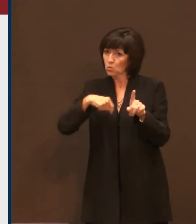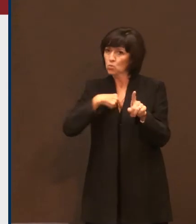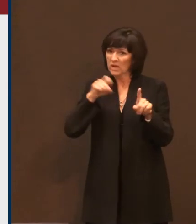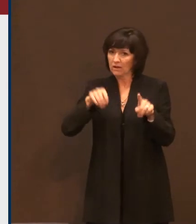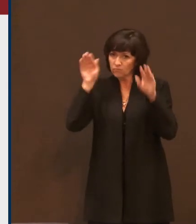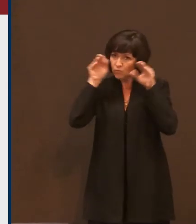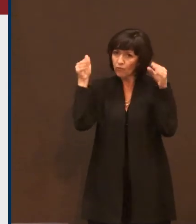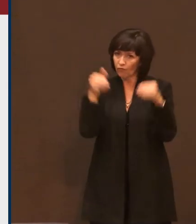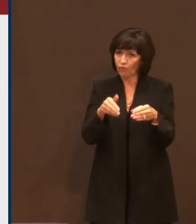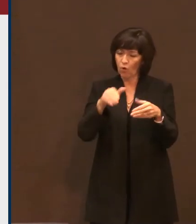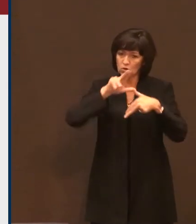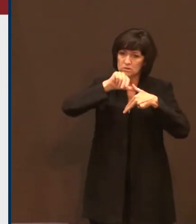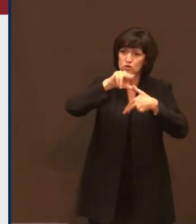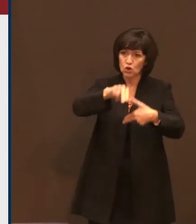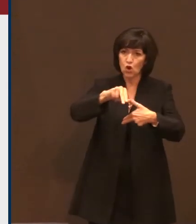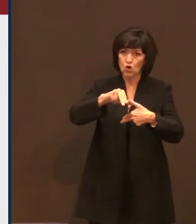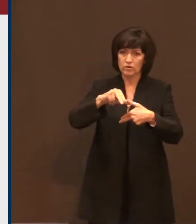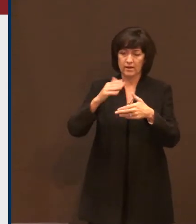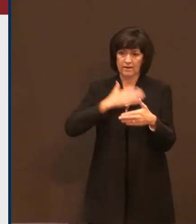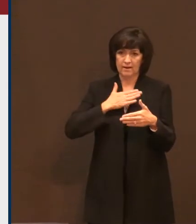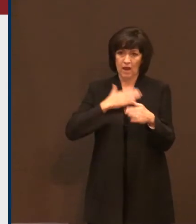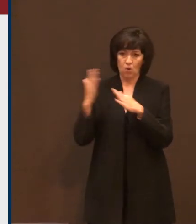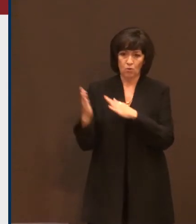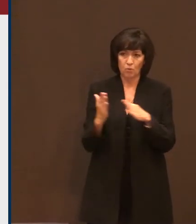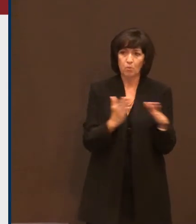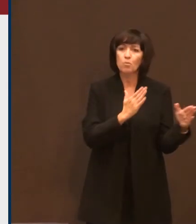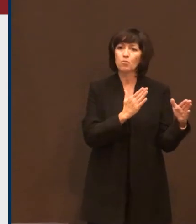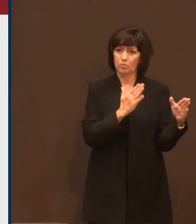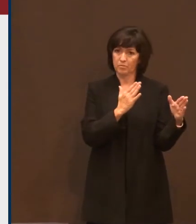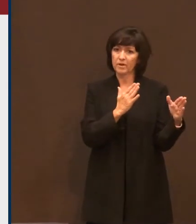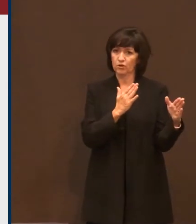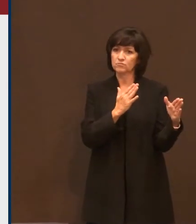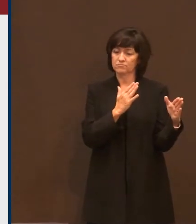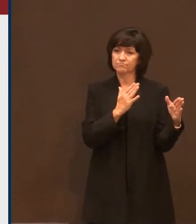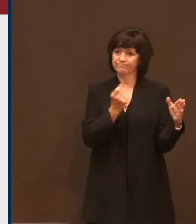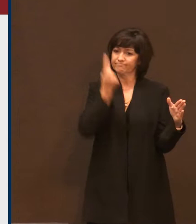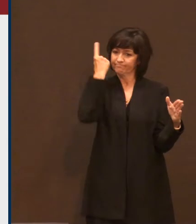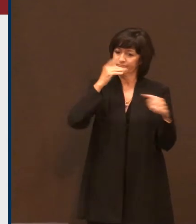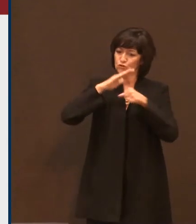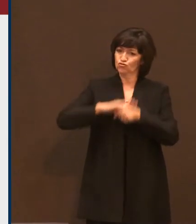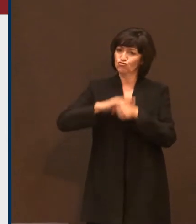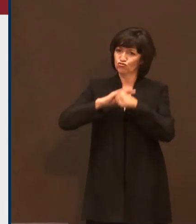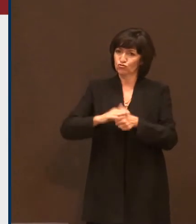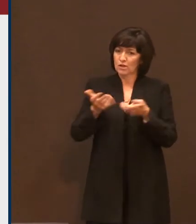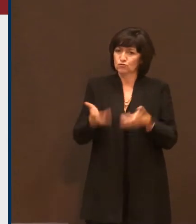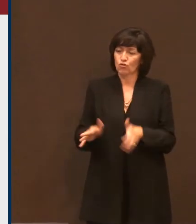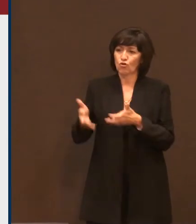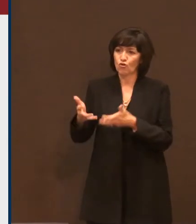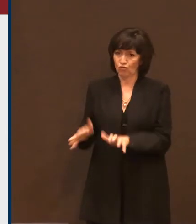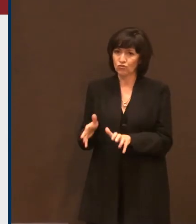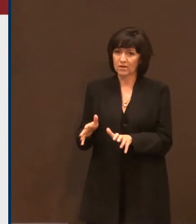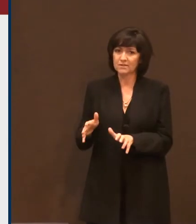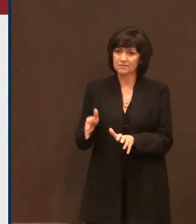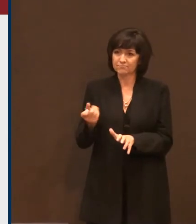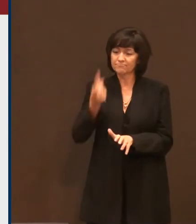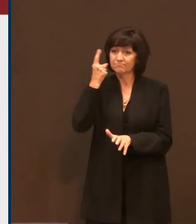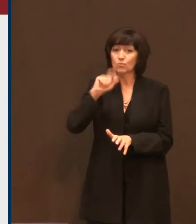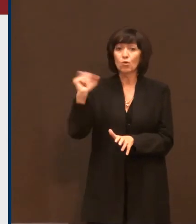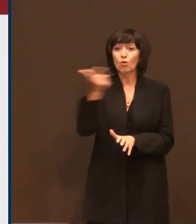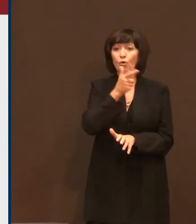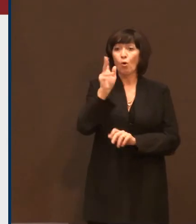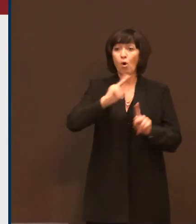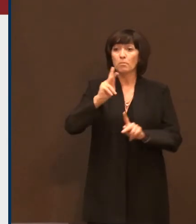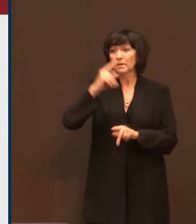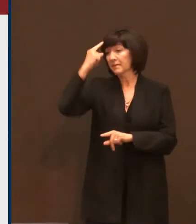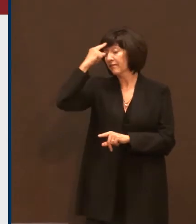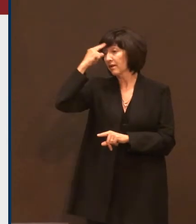year, I think, for everybody, and we can't let hurricane season go unprepared, and that's on everybody's level, from the state to our counties